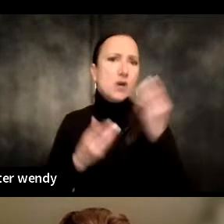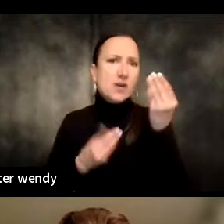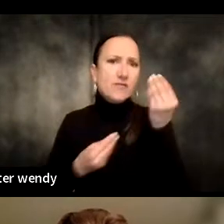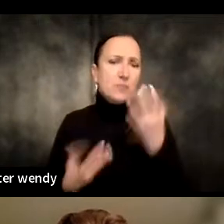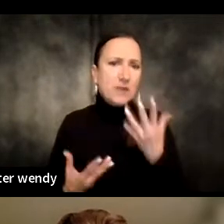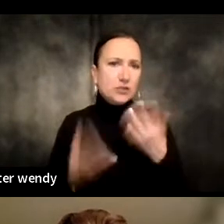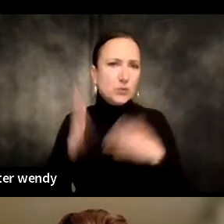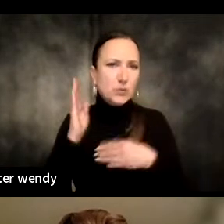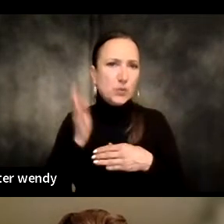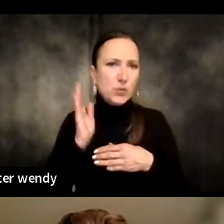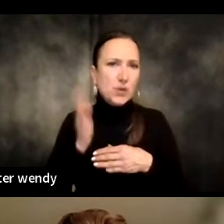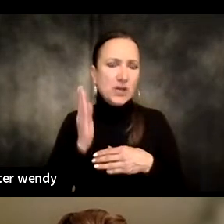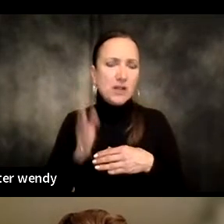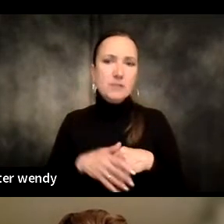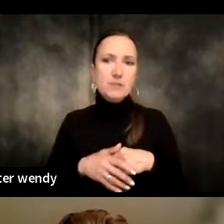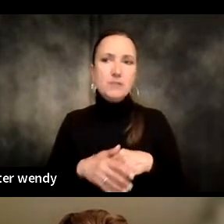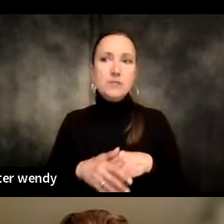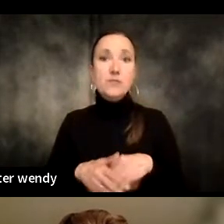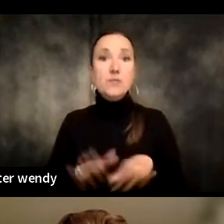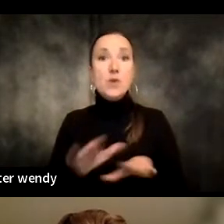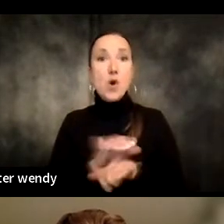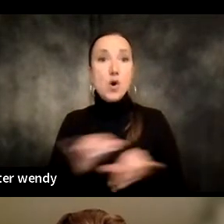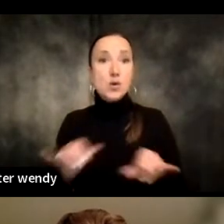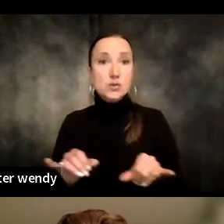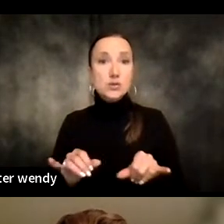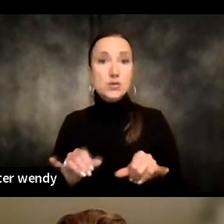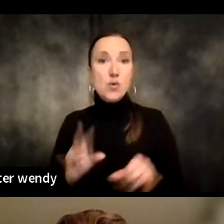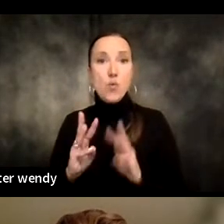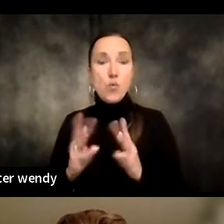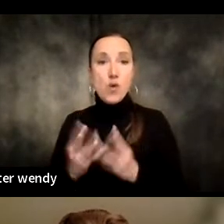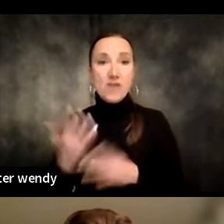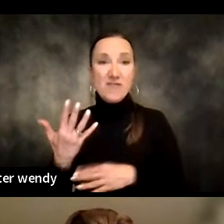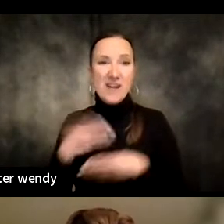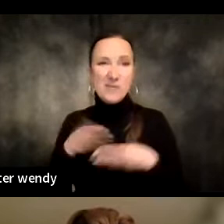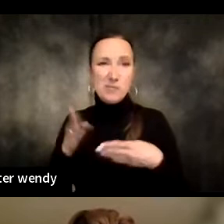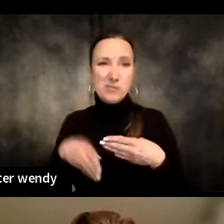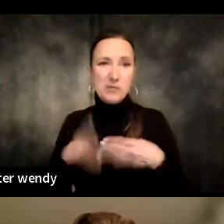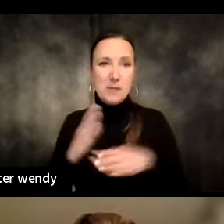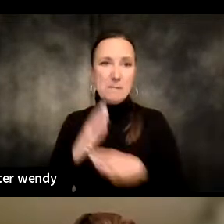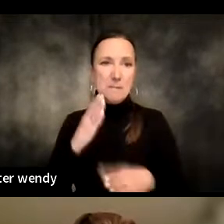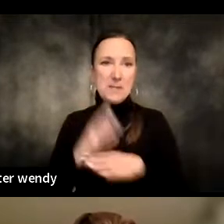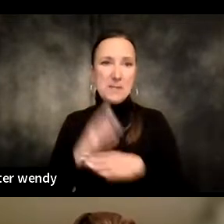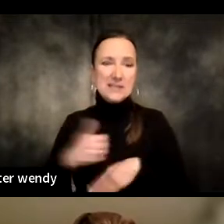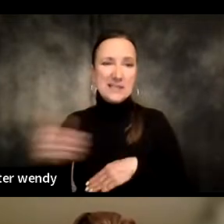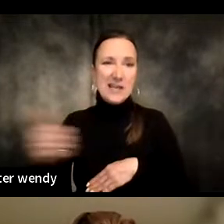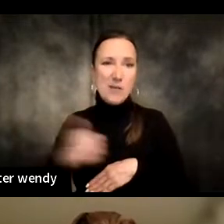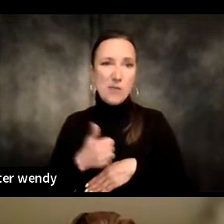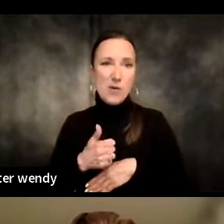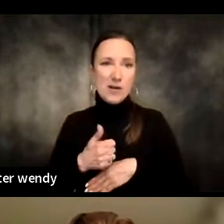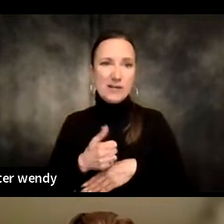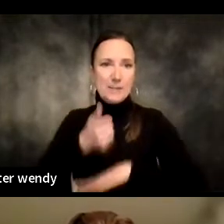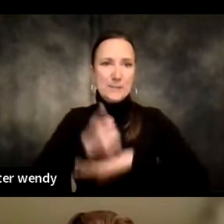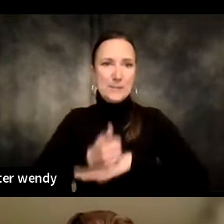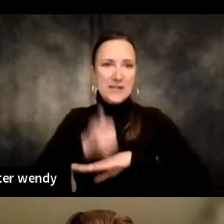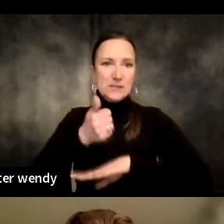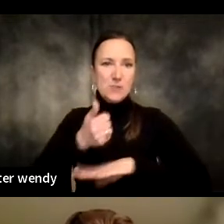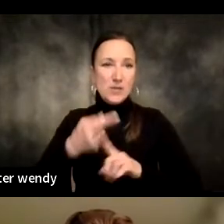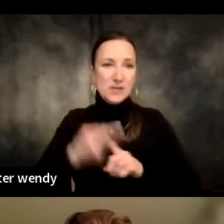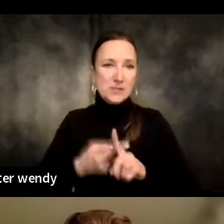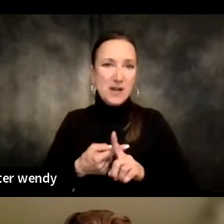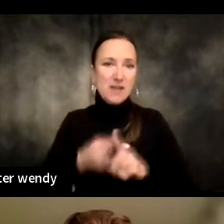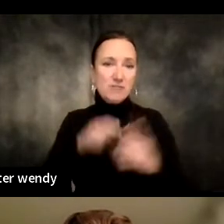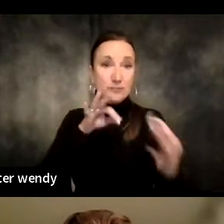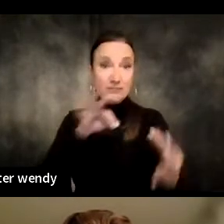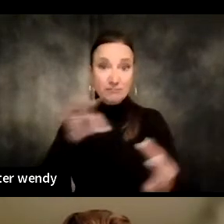that. Also, we will be convening our Ward 5 bus network task force this month. We'll be working on the